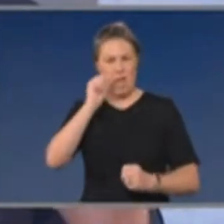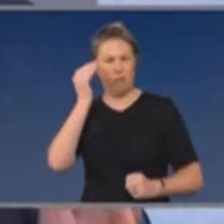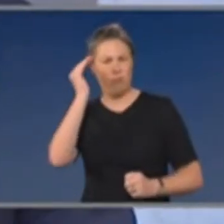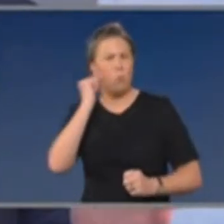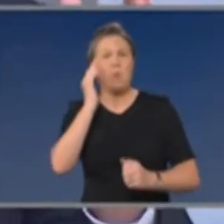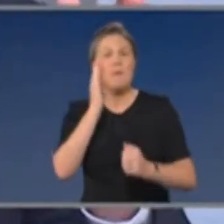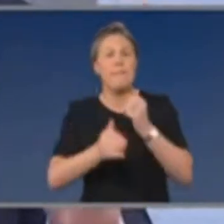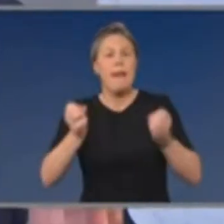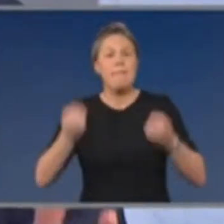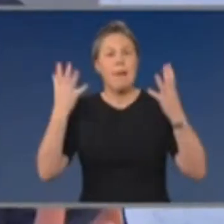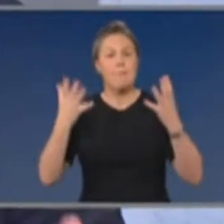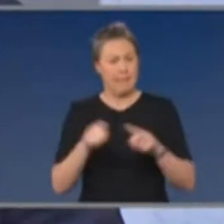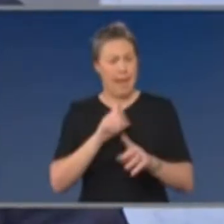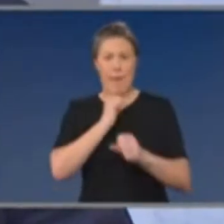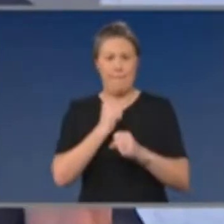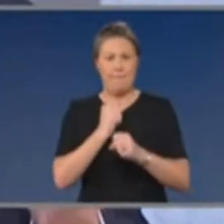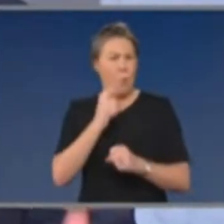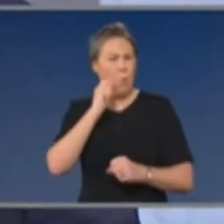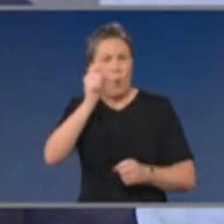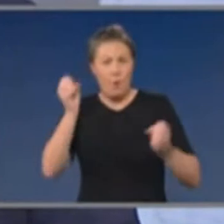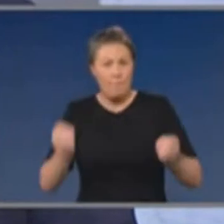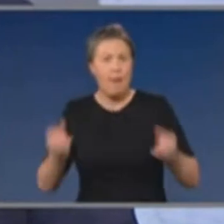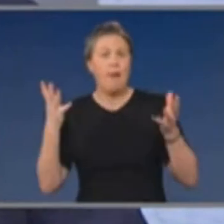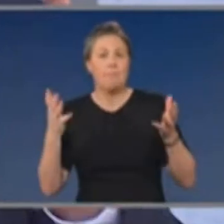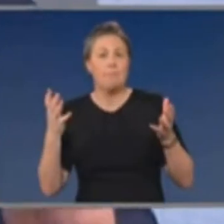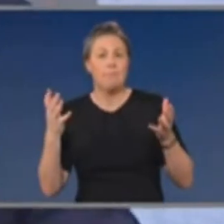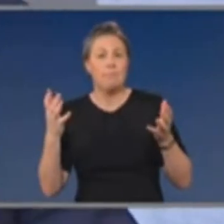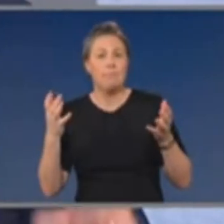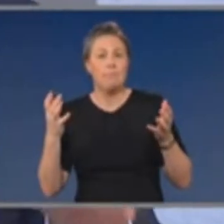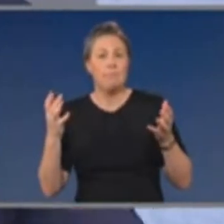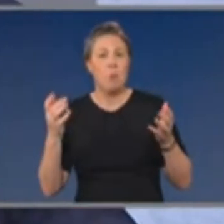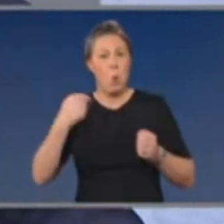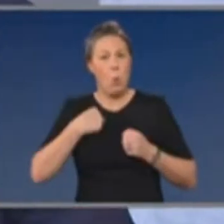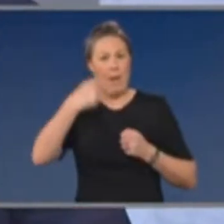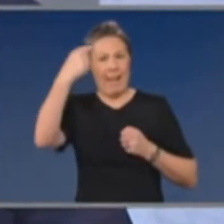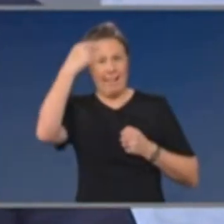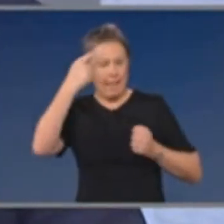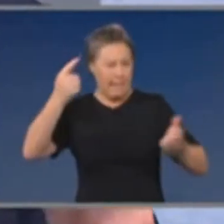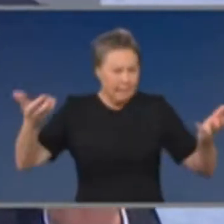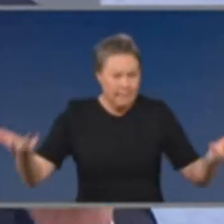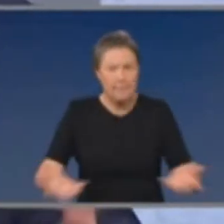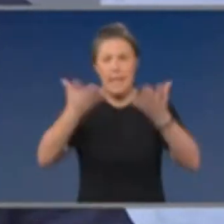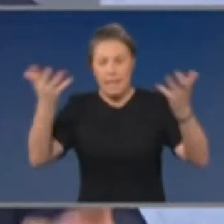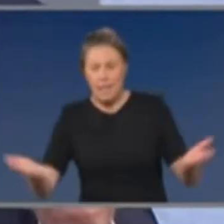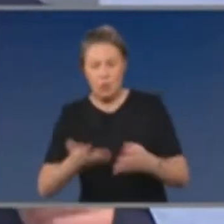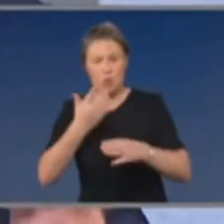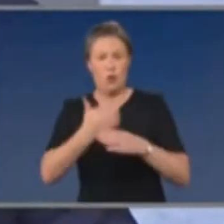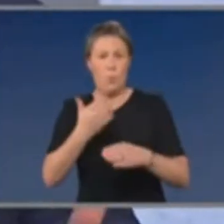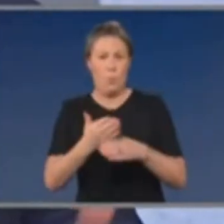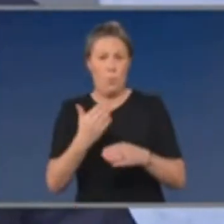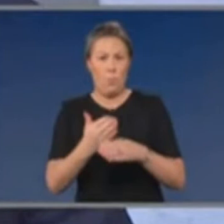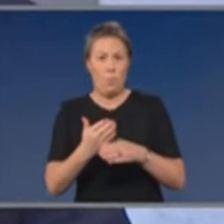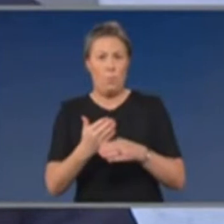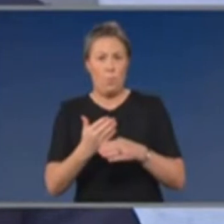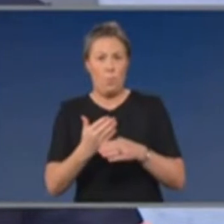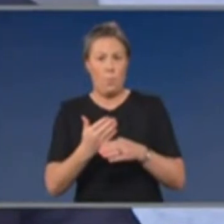forward. Today's announcement on these skills supports are about looking forward to the jobs into the future and to ensure Australians can make